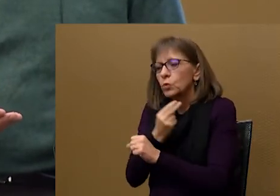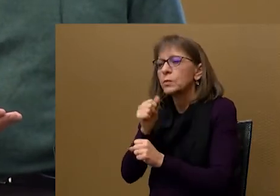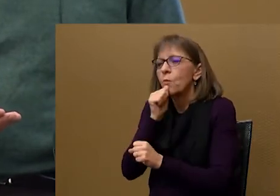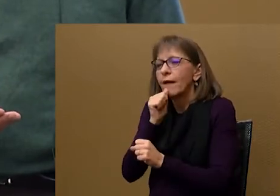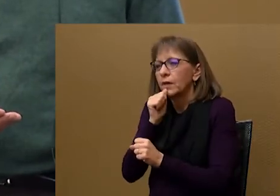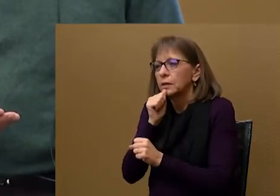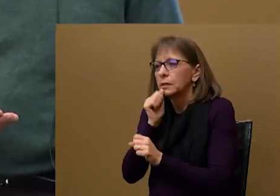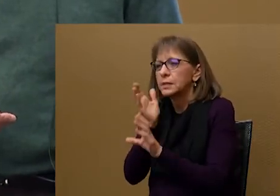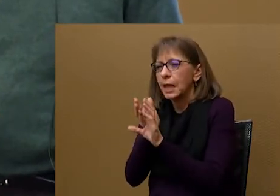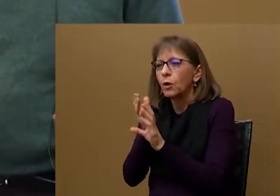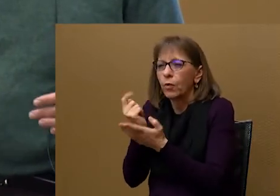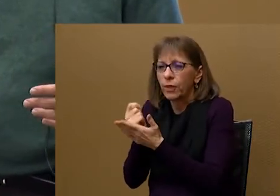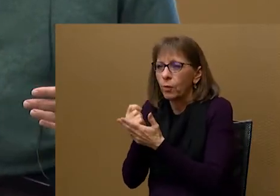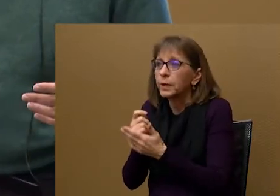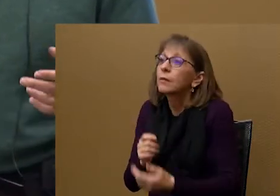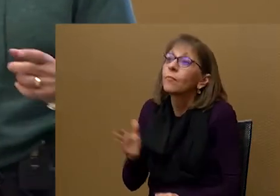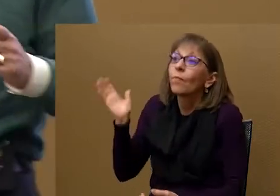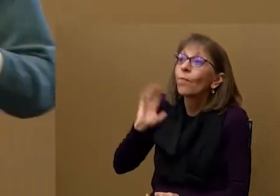psychotherapy.